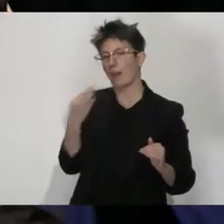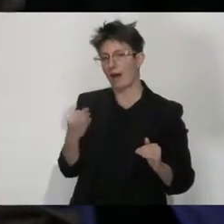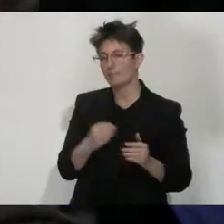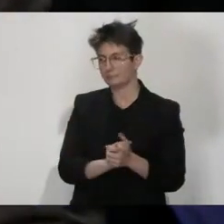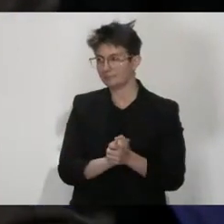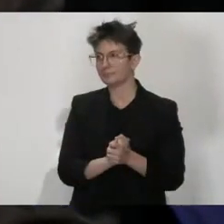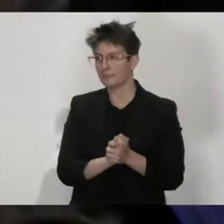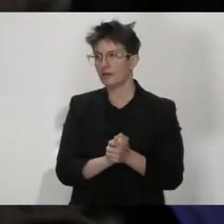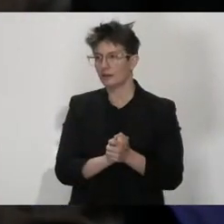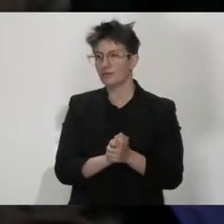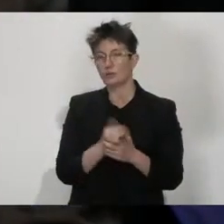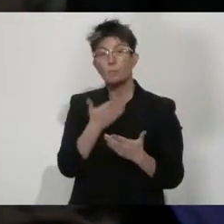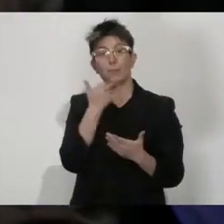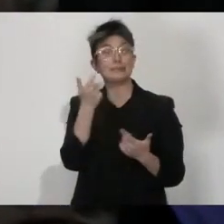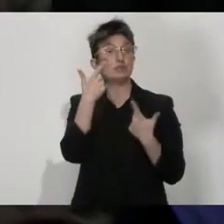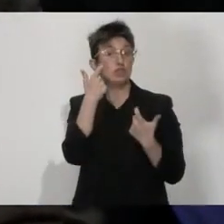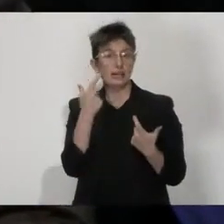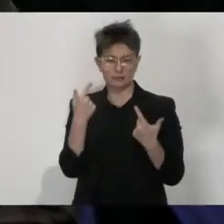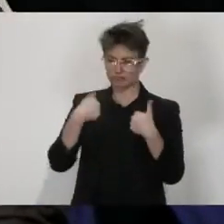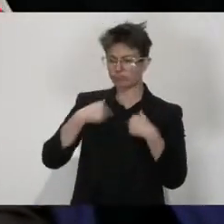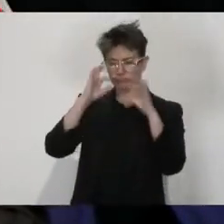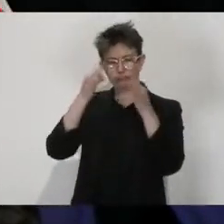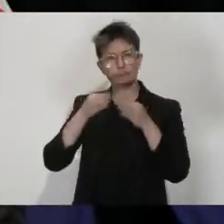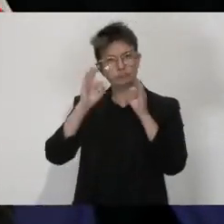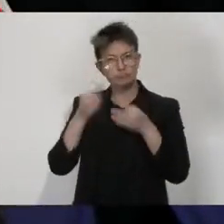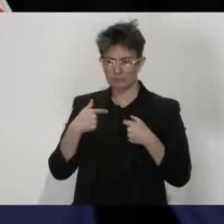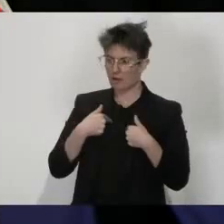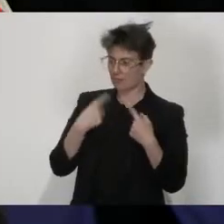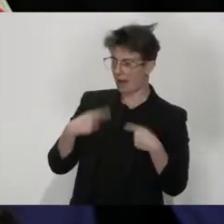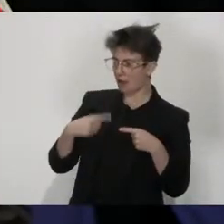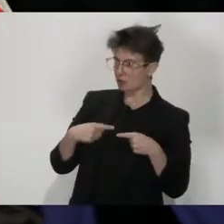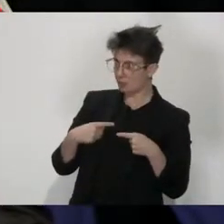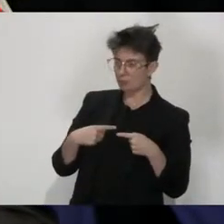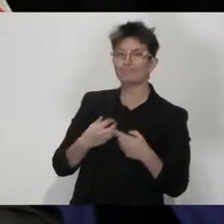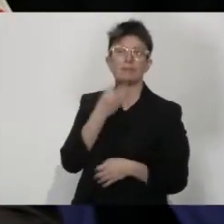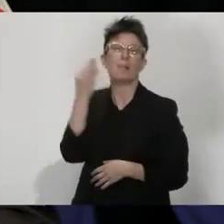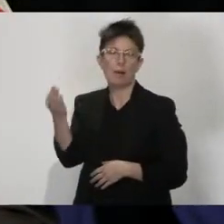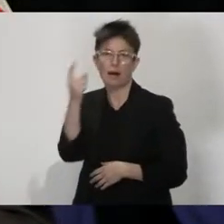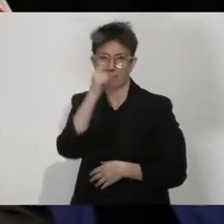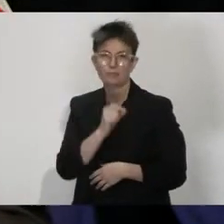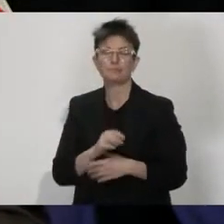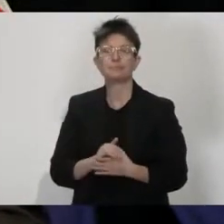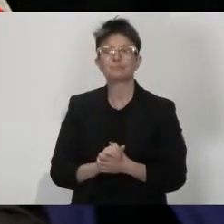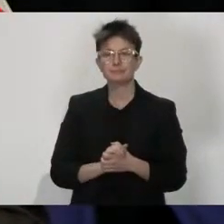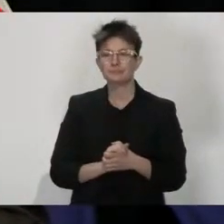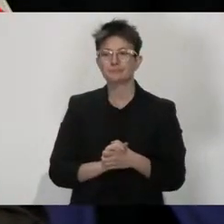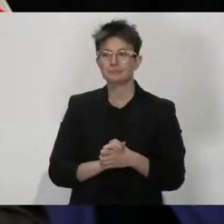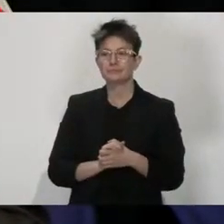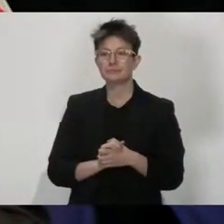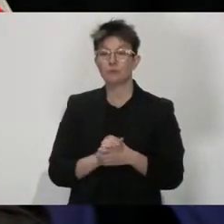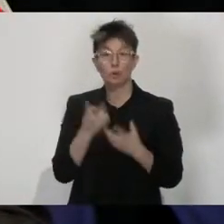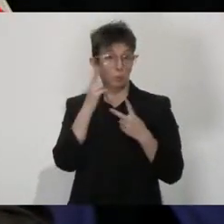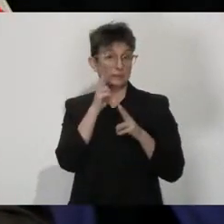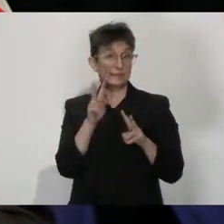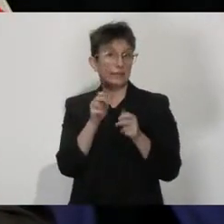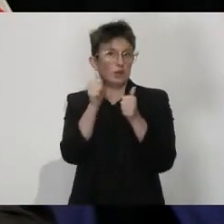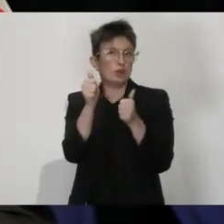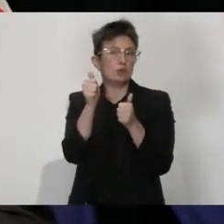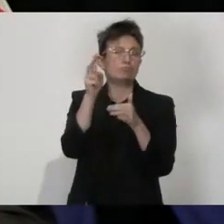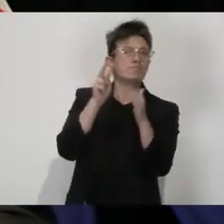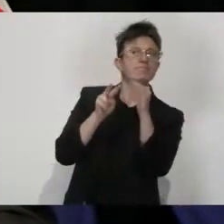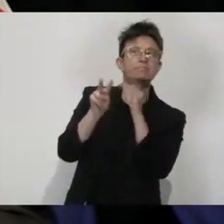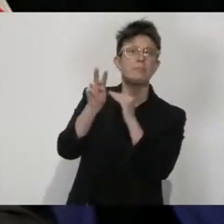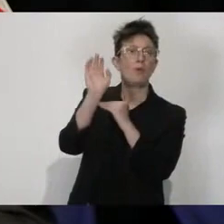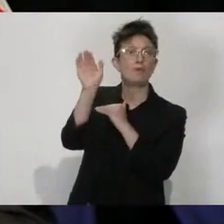check if you are eligible. We are seeing positive signs about how robust the New Zealand economy has been through the wage